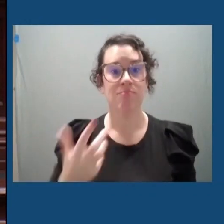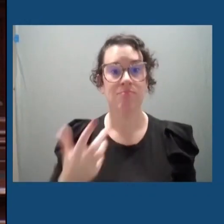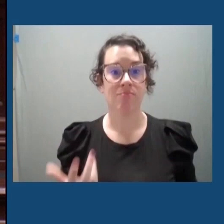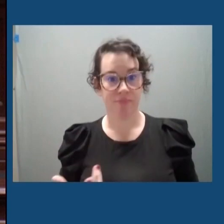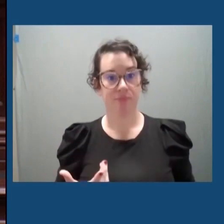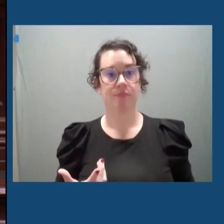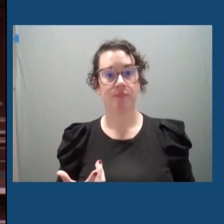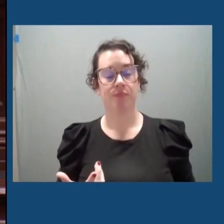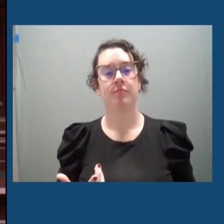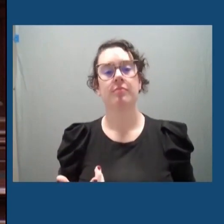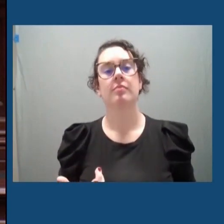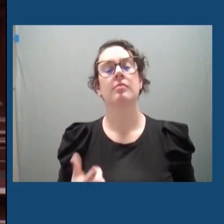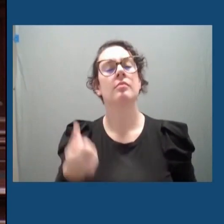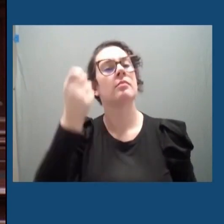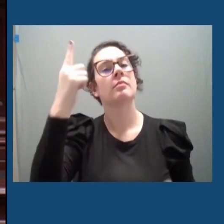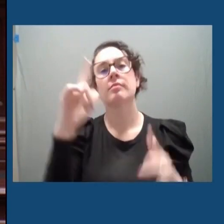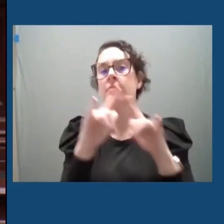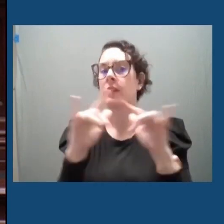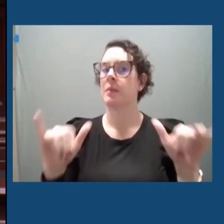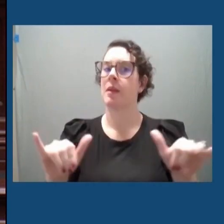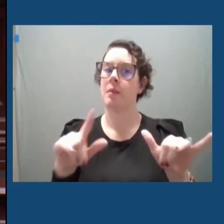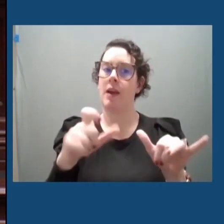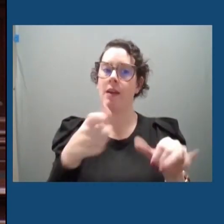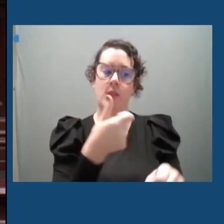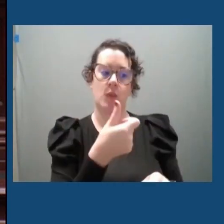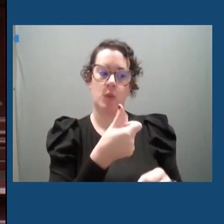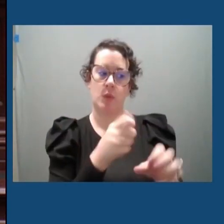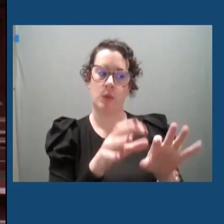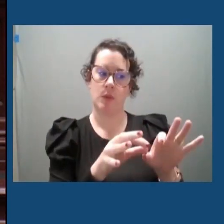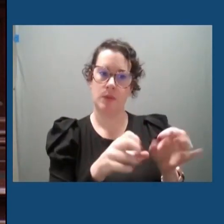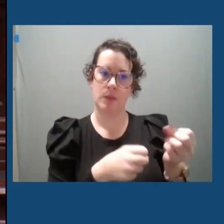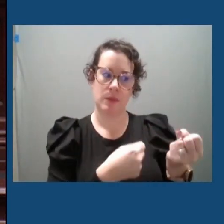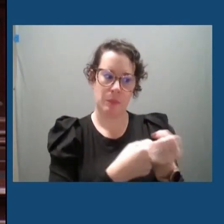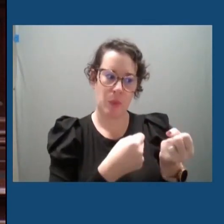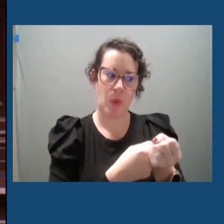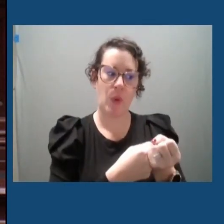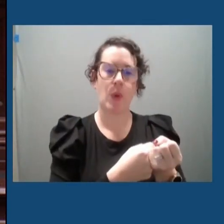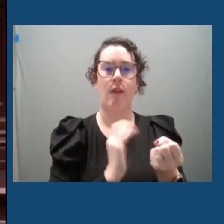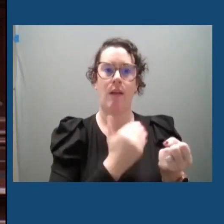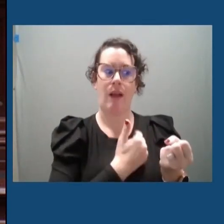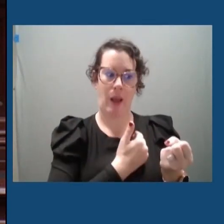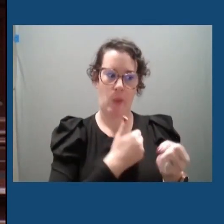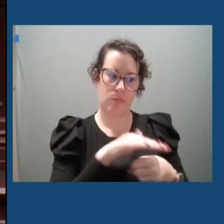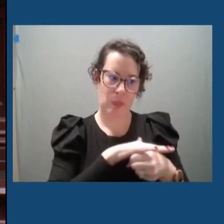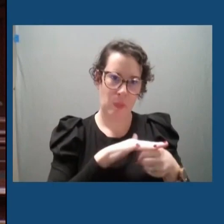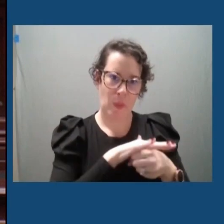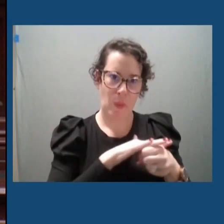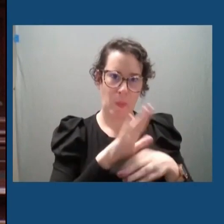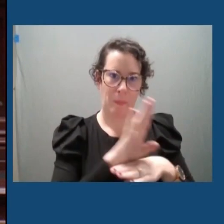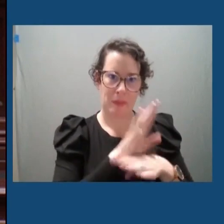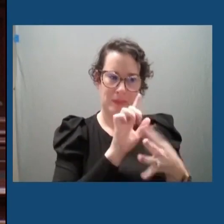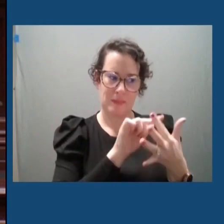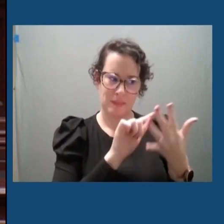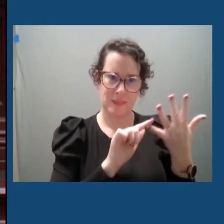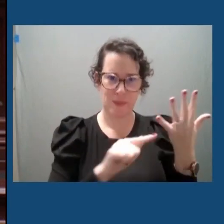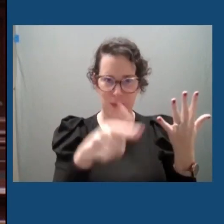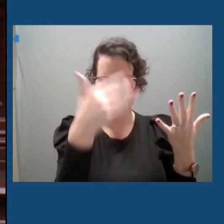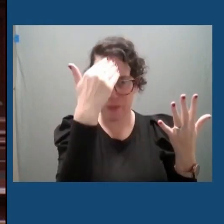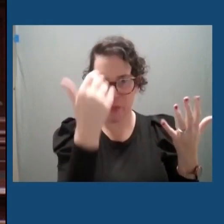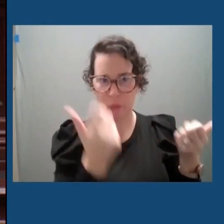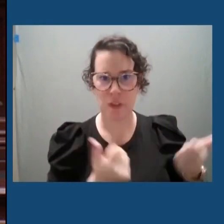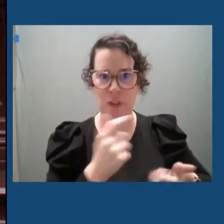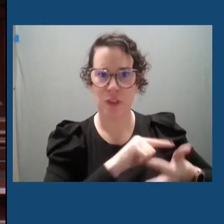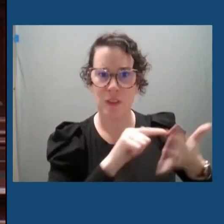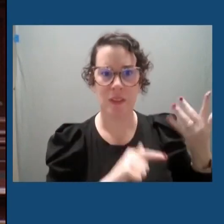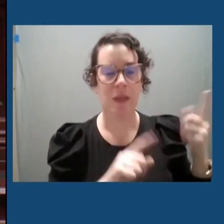At the same time, we have to keep supporting our homegrown companies like Corning, IBM, Global Foundries, and countless others. But it's not just